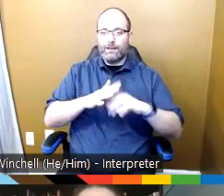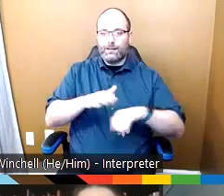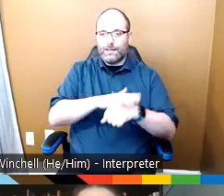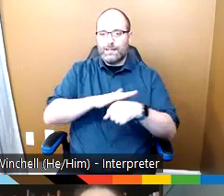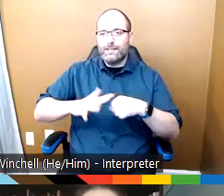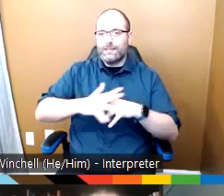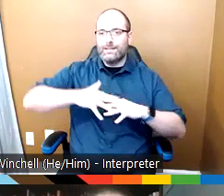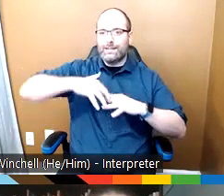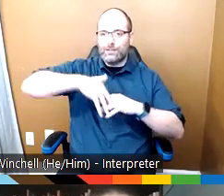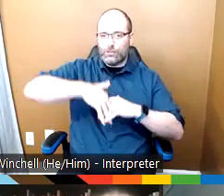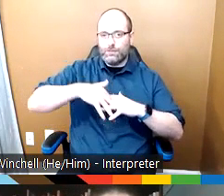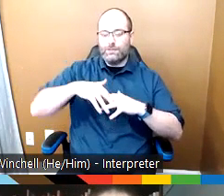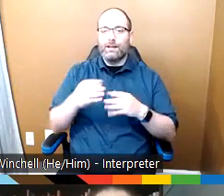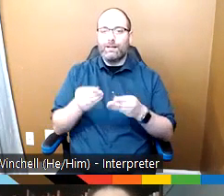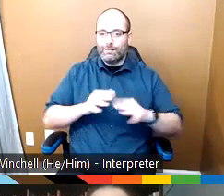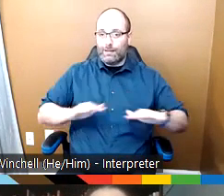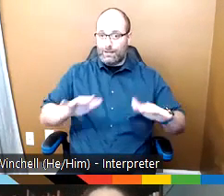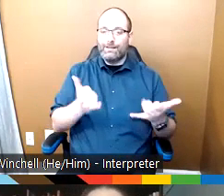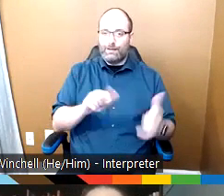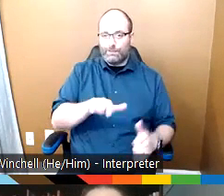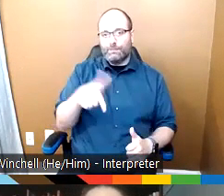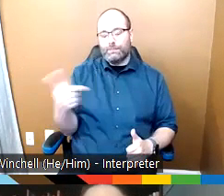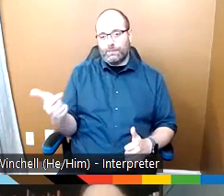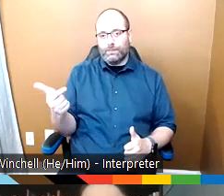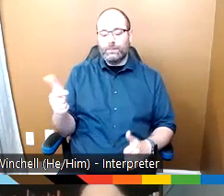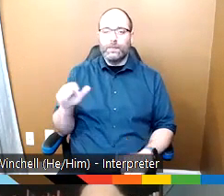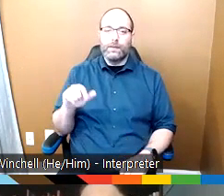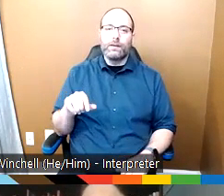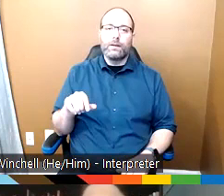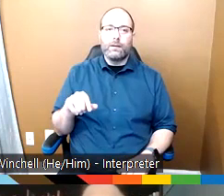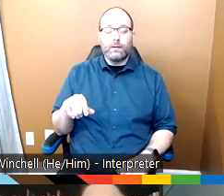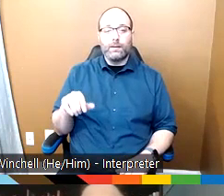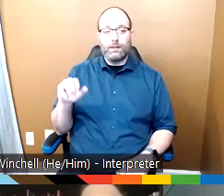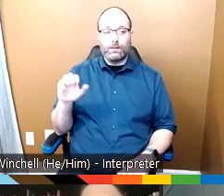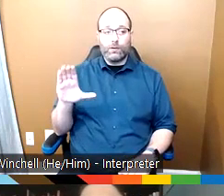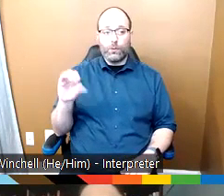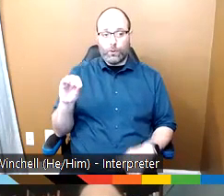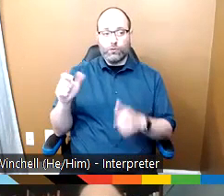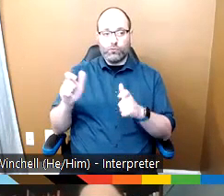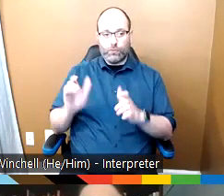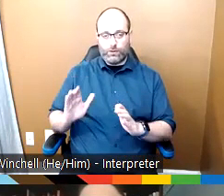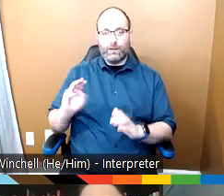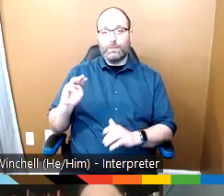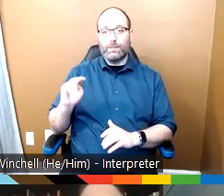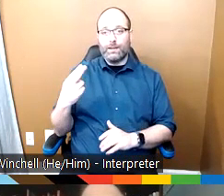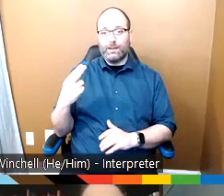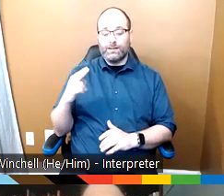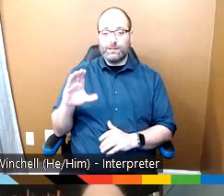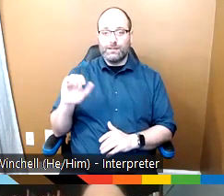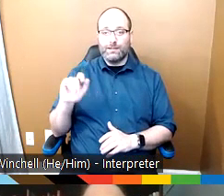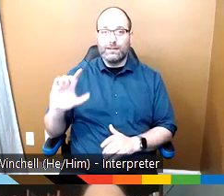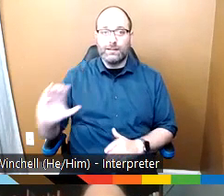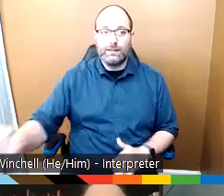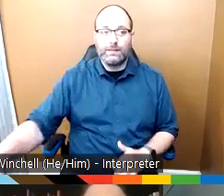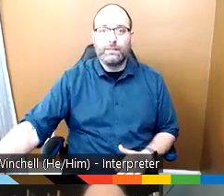At this time, I'm going to turn it over to Maria Strepel-Turo, the co-director of MHTTC. Again, welcome. Thank you so